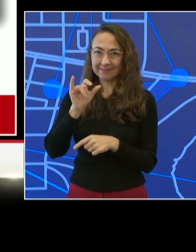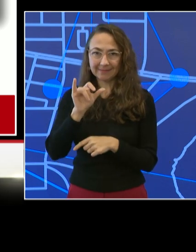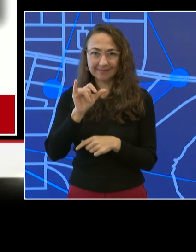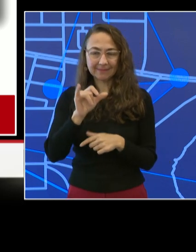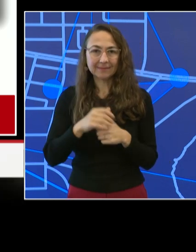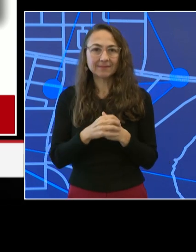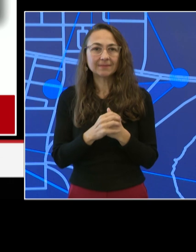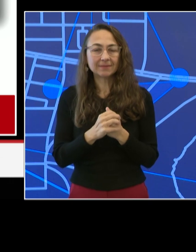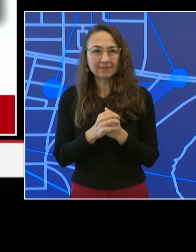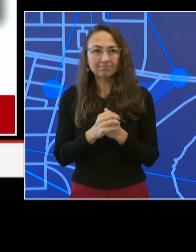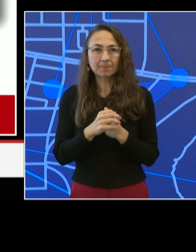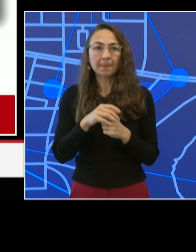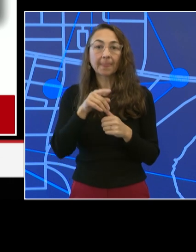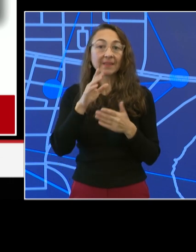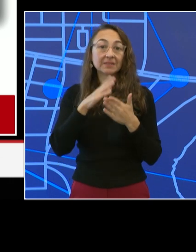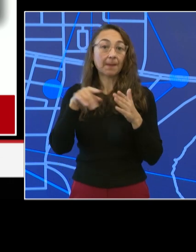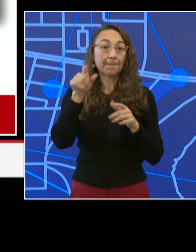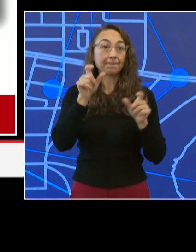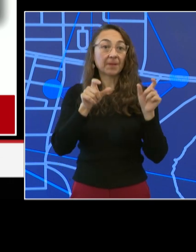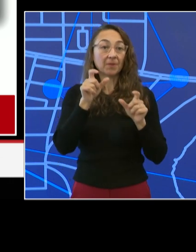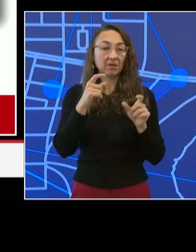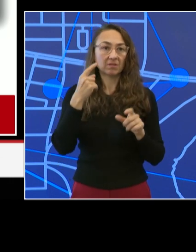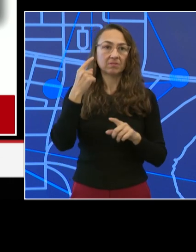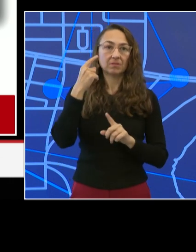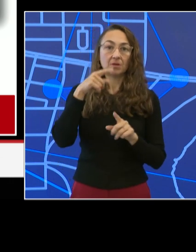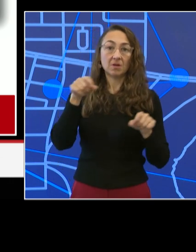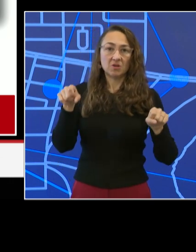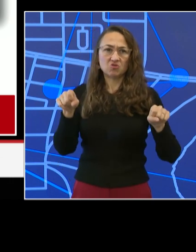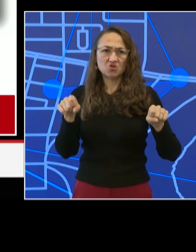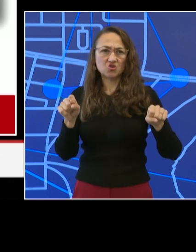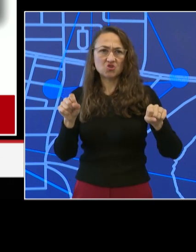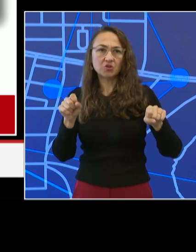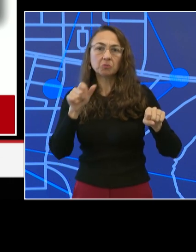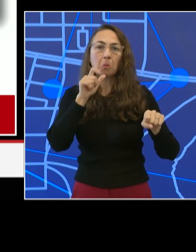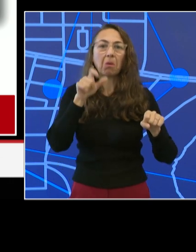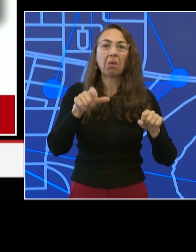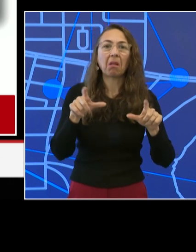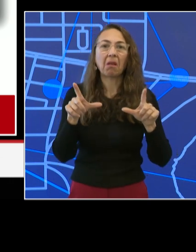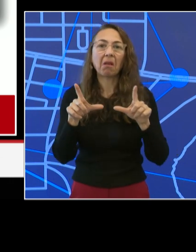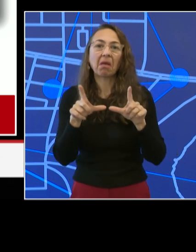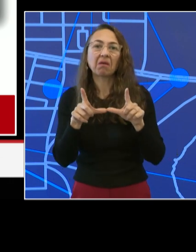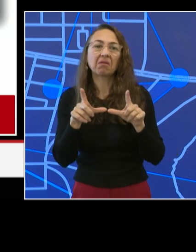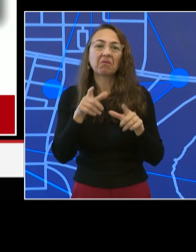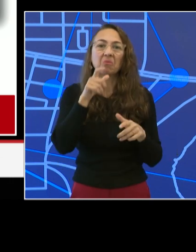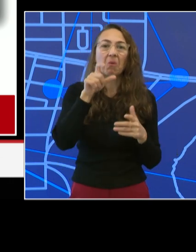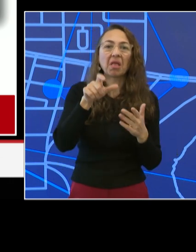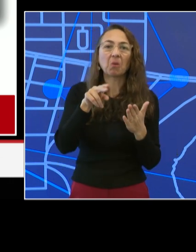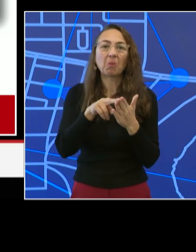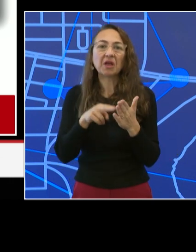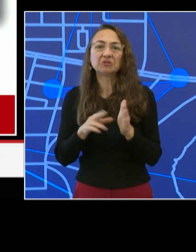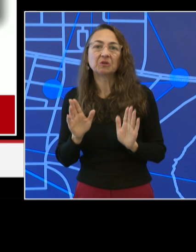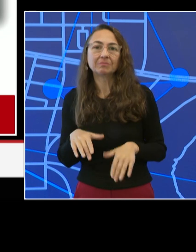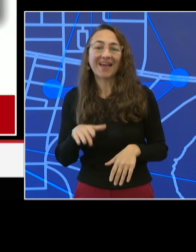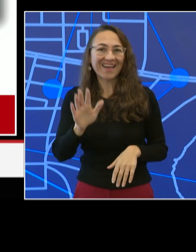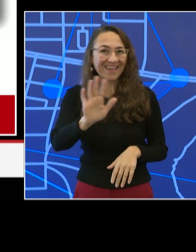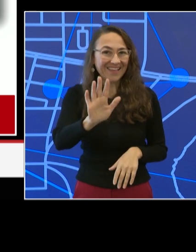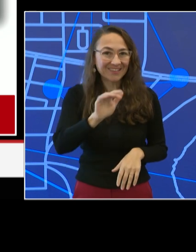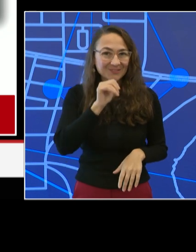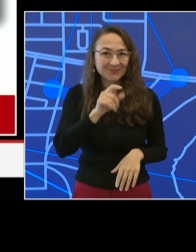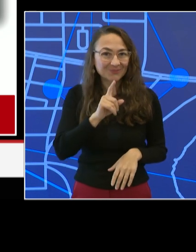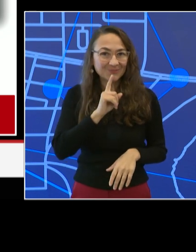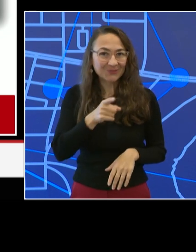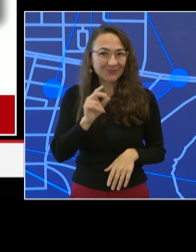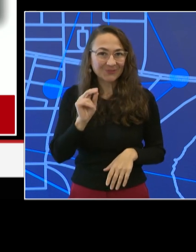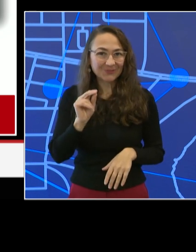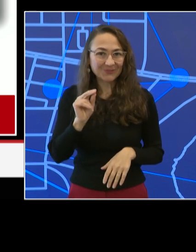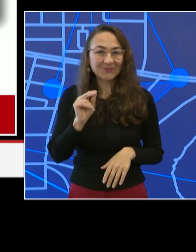these vehicles did not require a license or registration with the Department of Motor Vehicles. Based on those